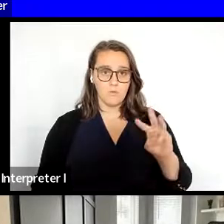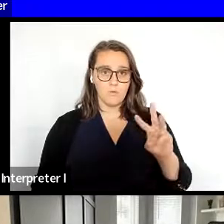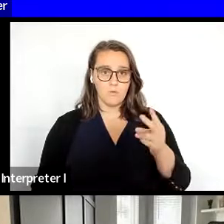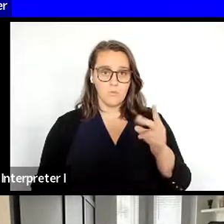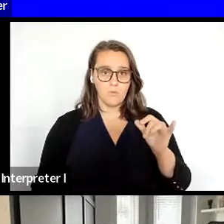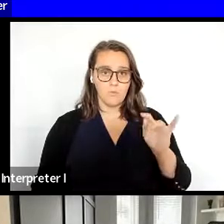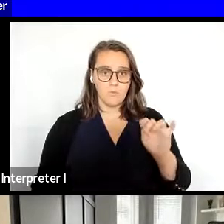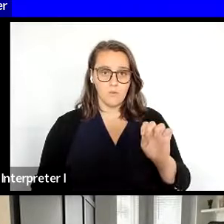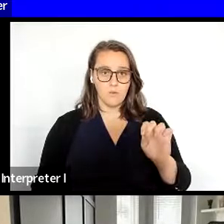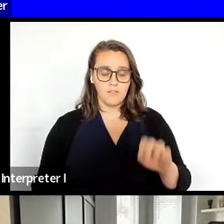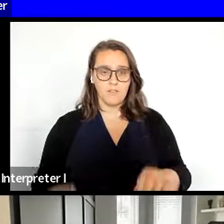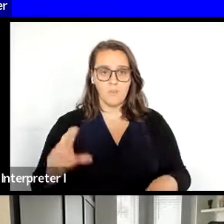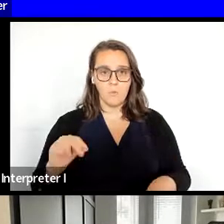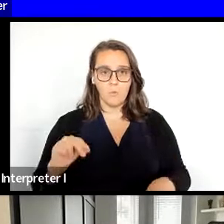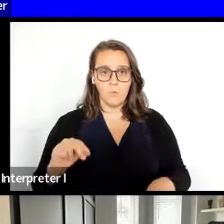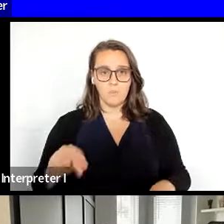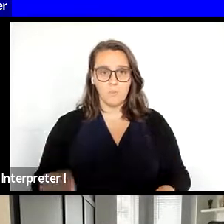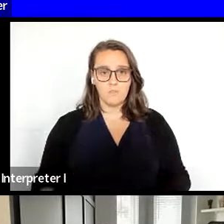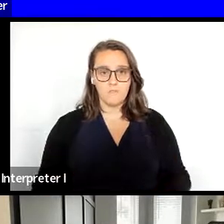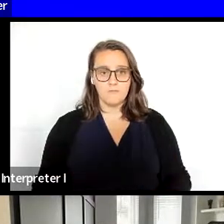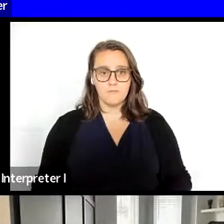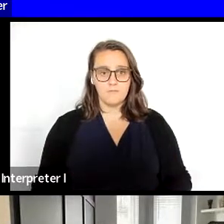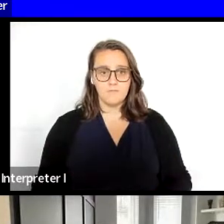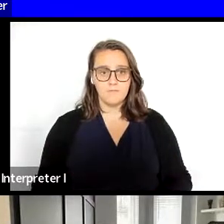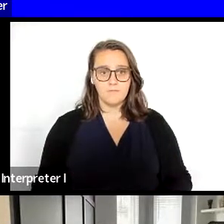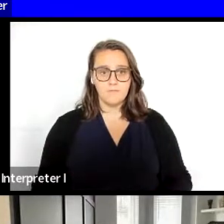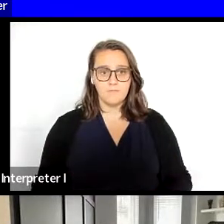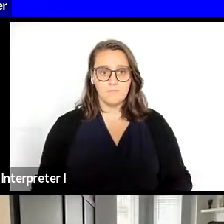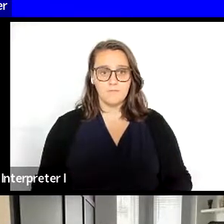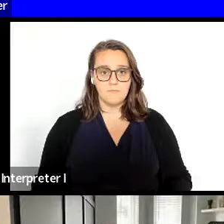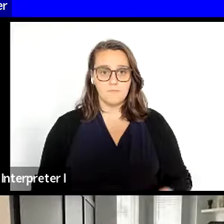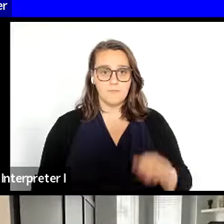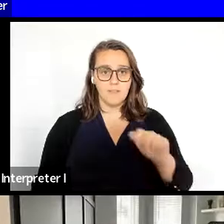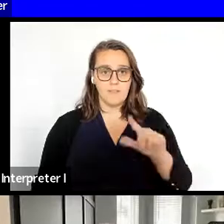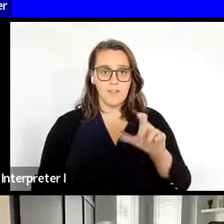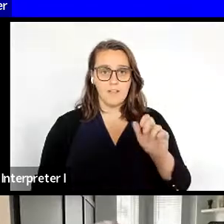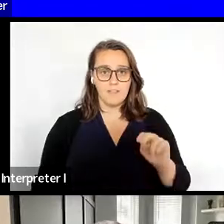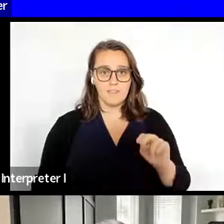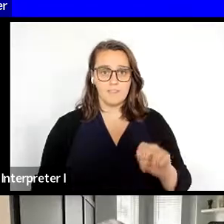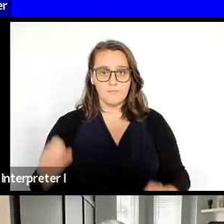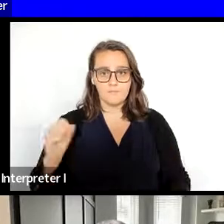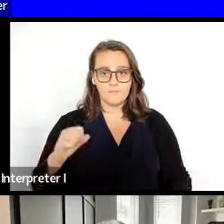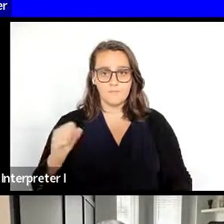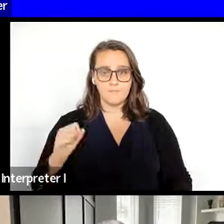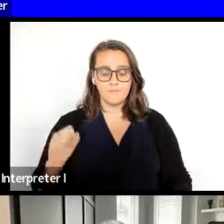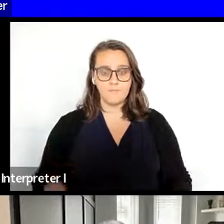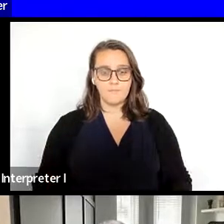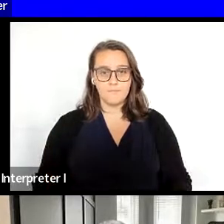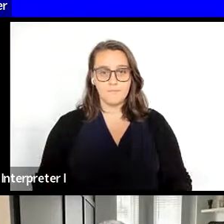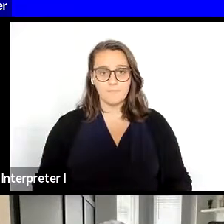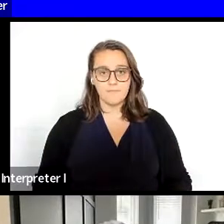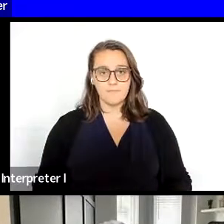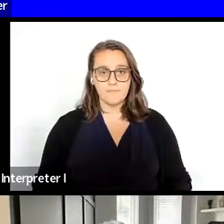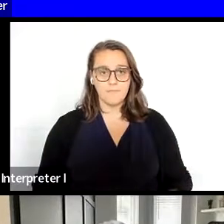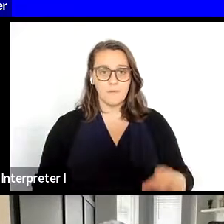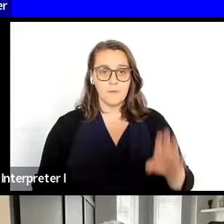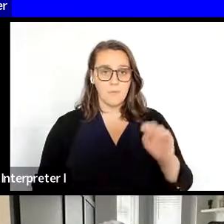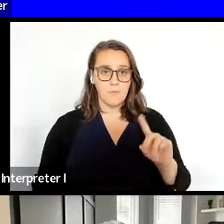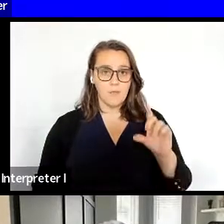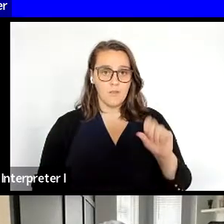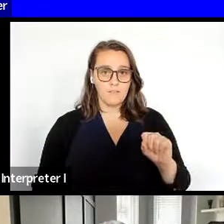White? No. Councilmember Trayon White votes no. Councilmember Allen? Yes. Councilmember Allen votes yes. Councilmember